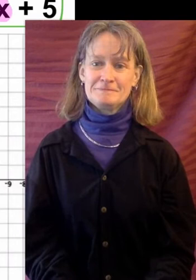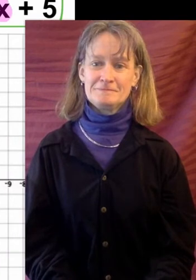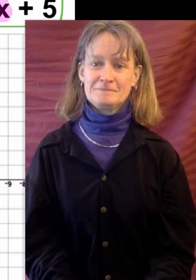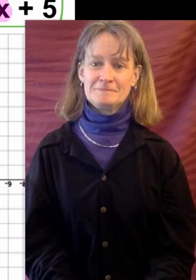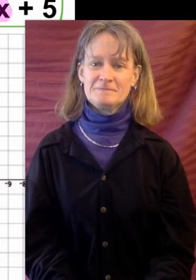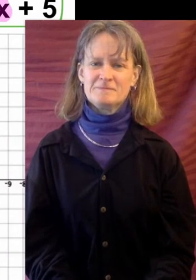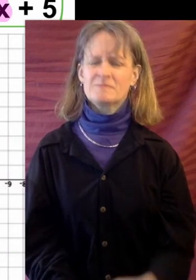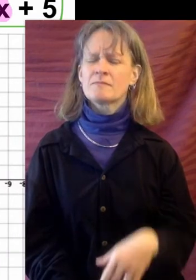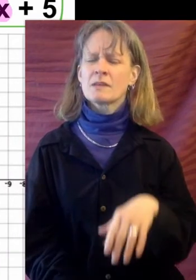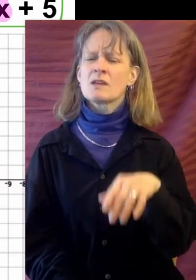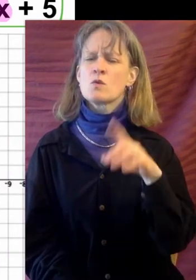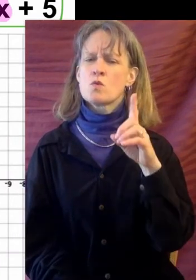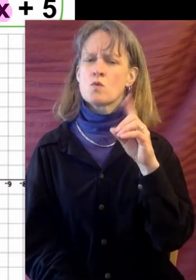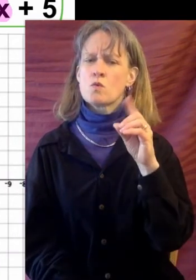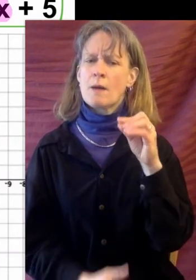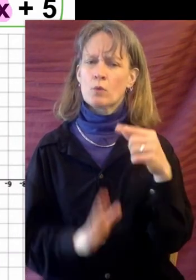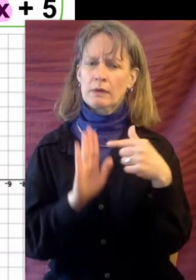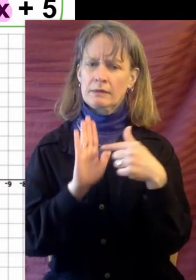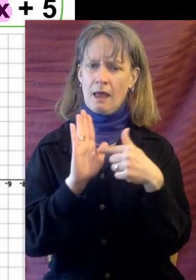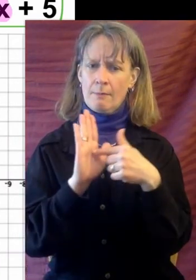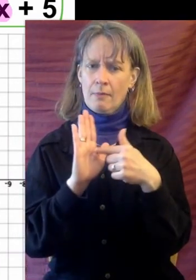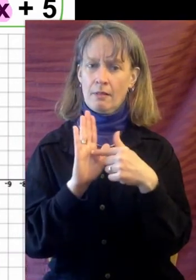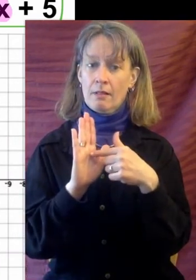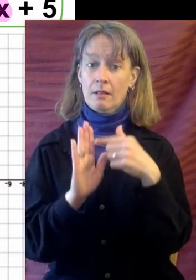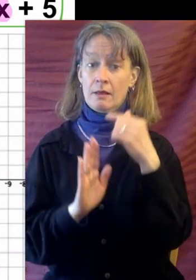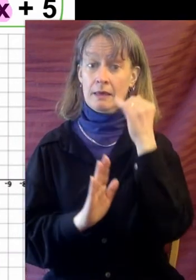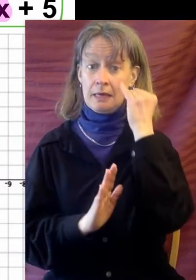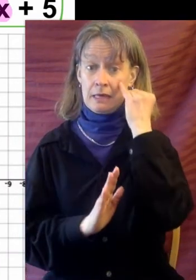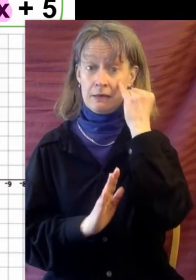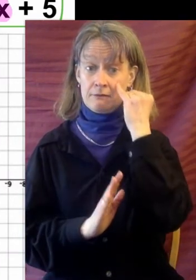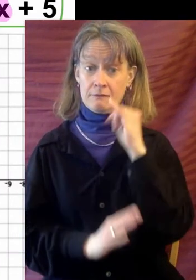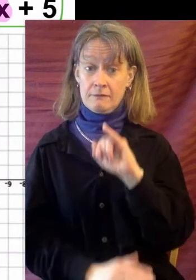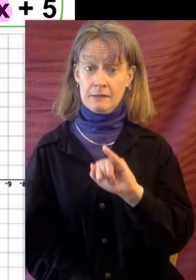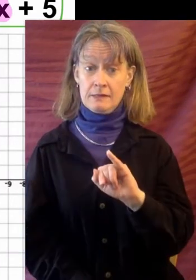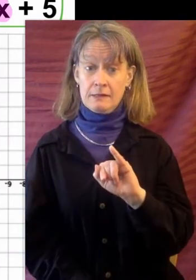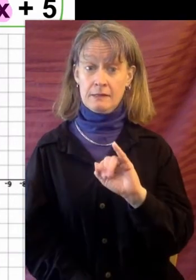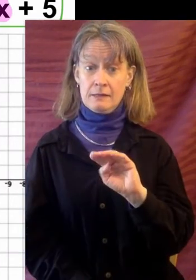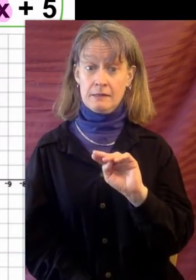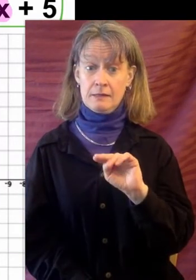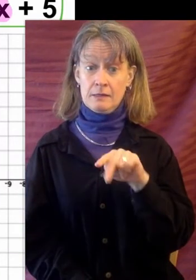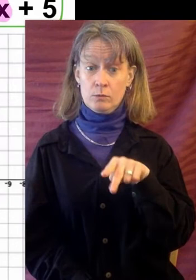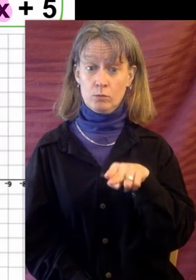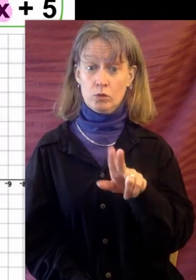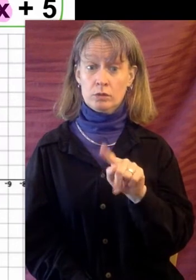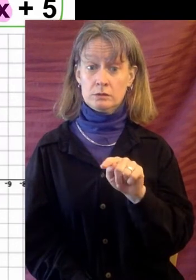Let's do another example when our input is negative 4.